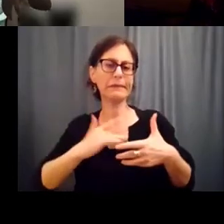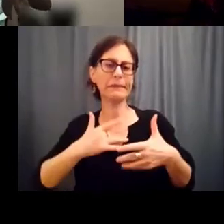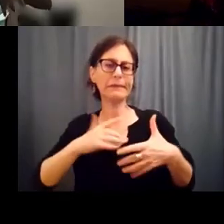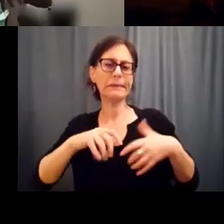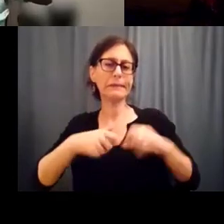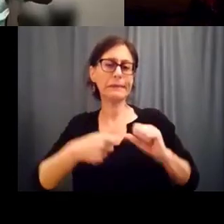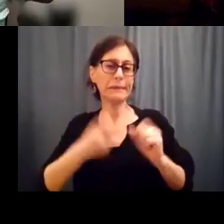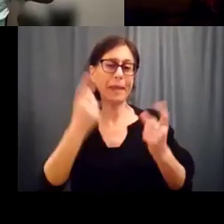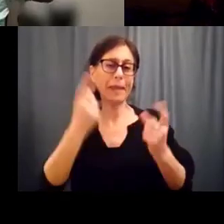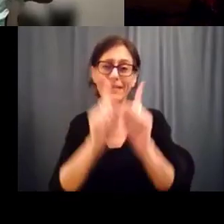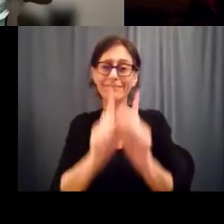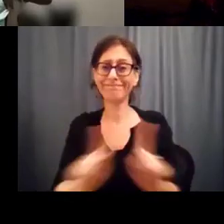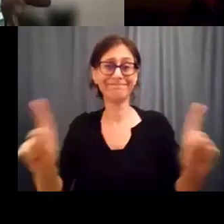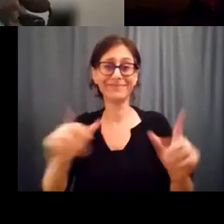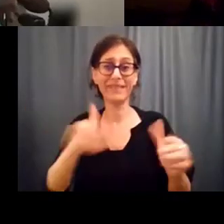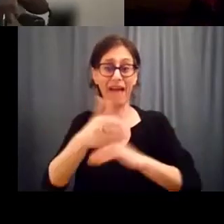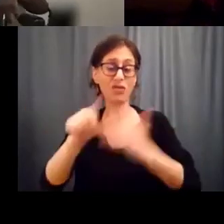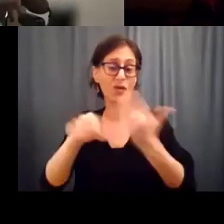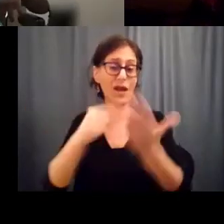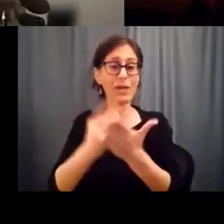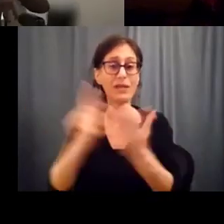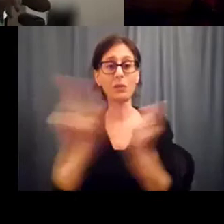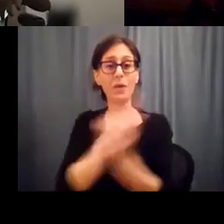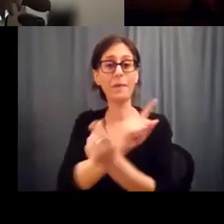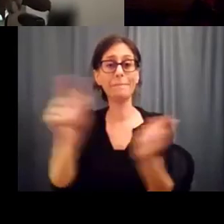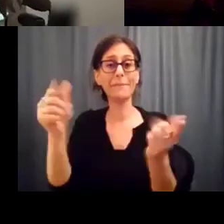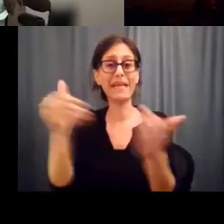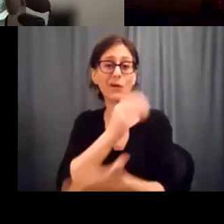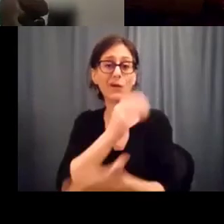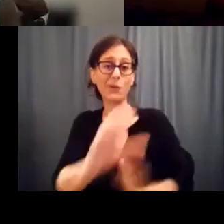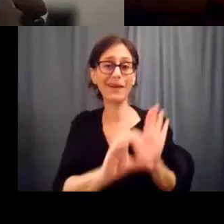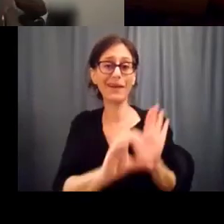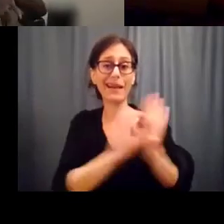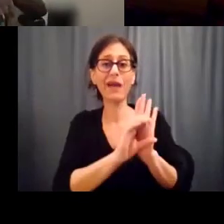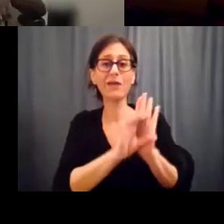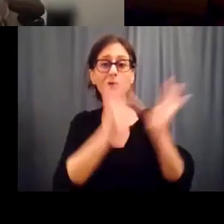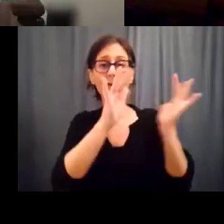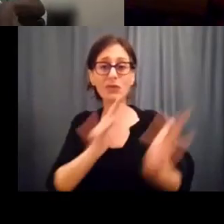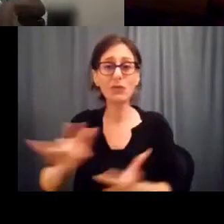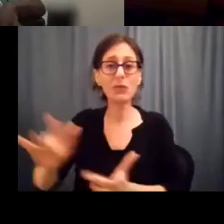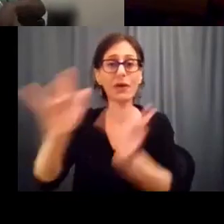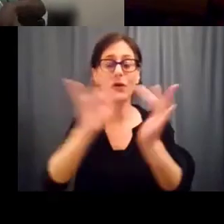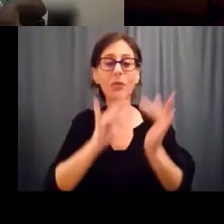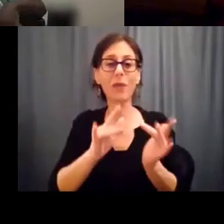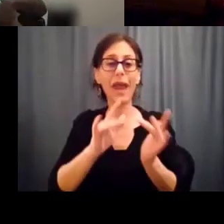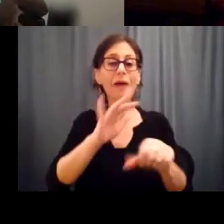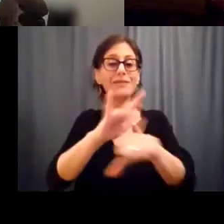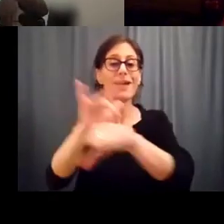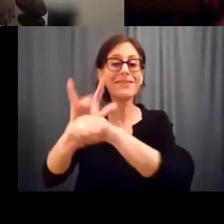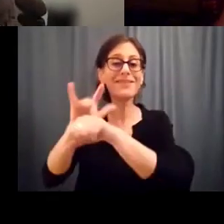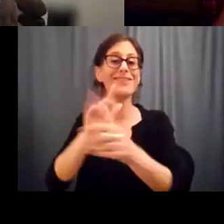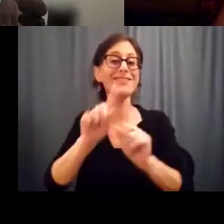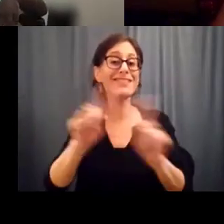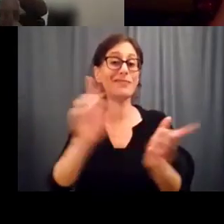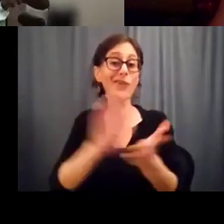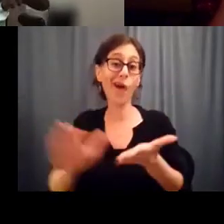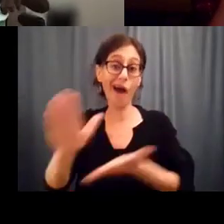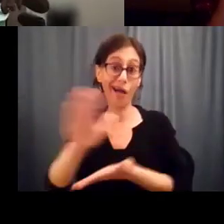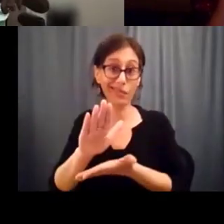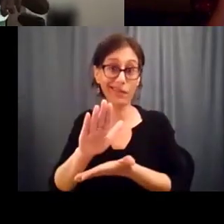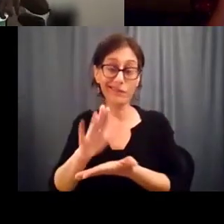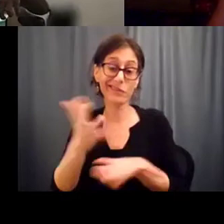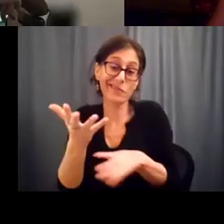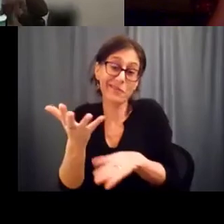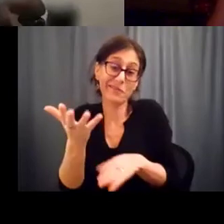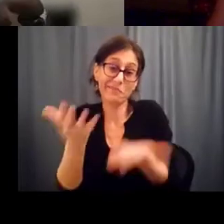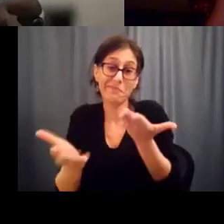splitting up, and then we meet some new characters as they're touring around in college and stuff, and maybe this time